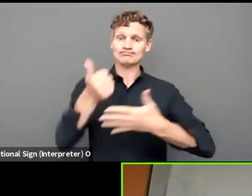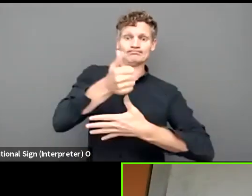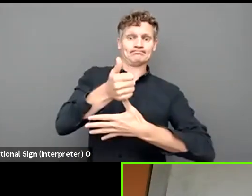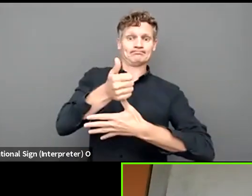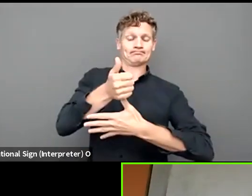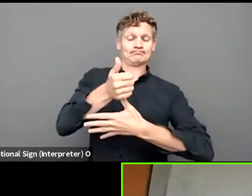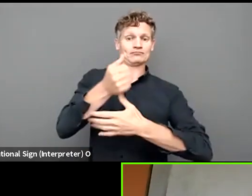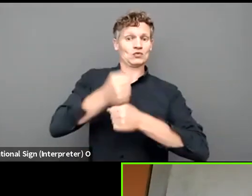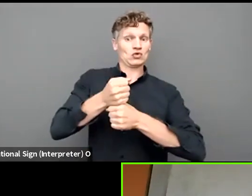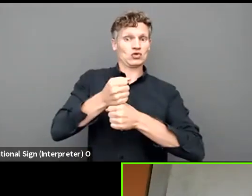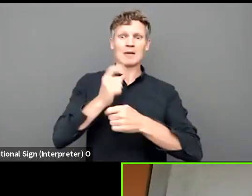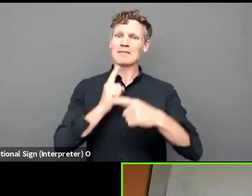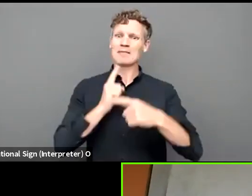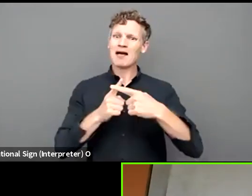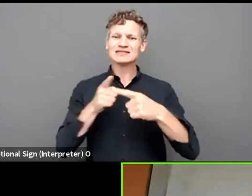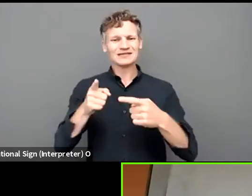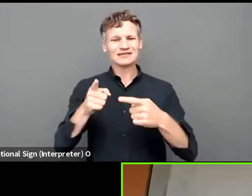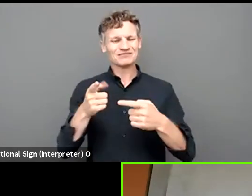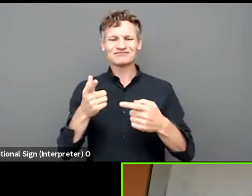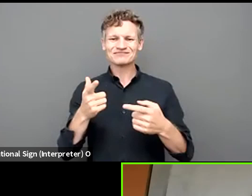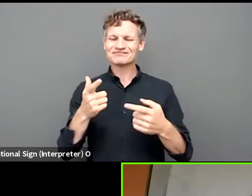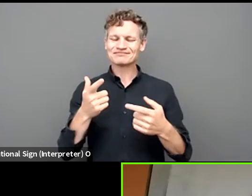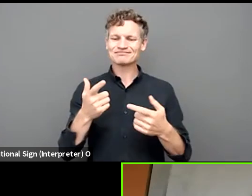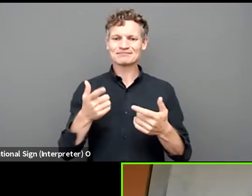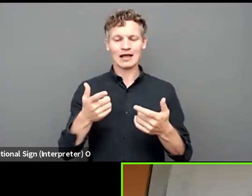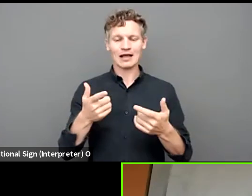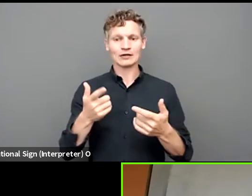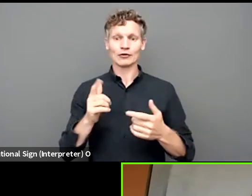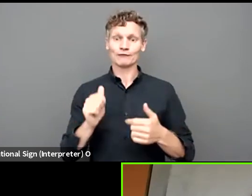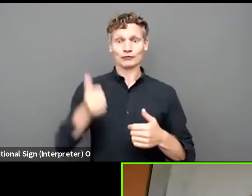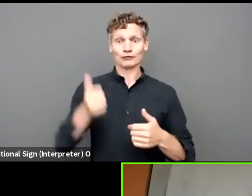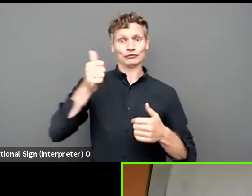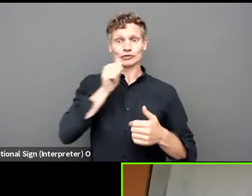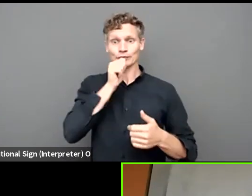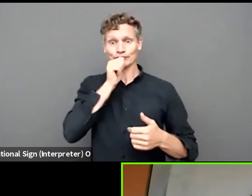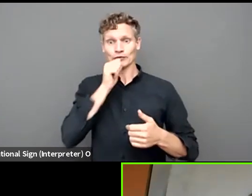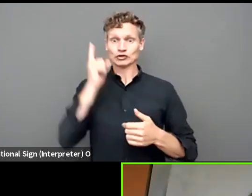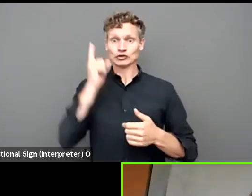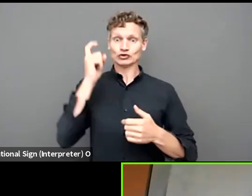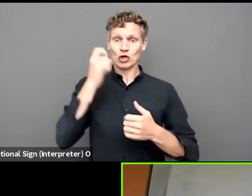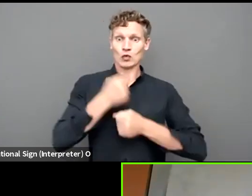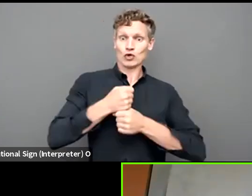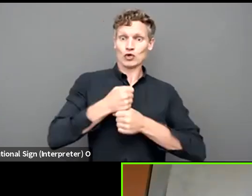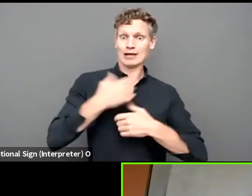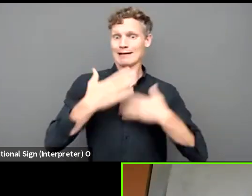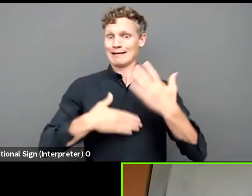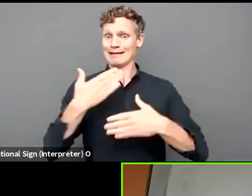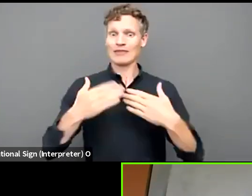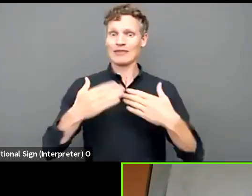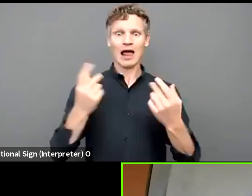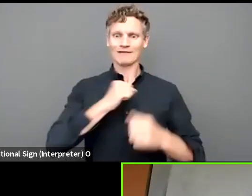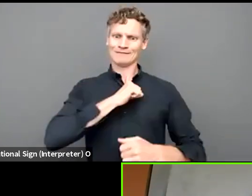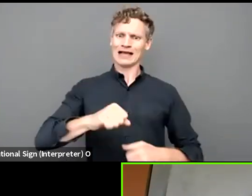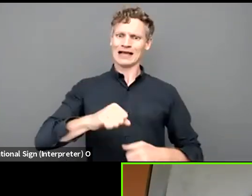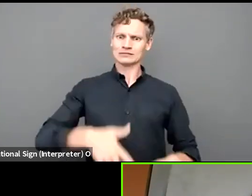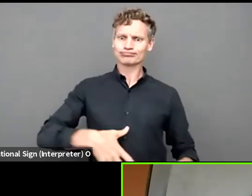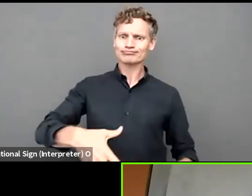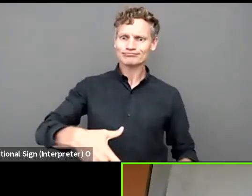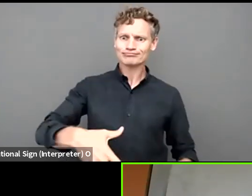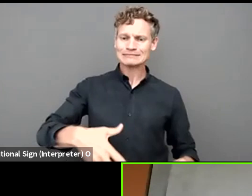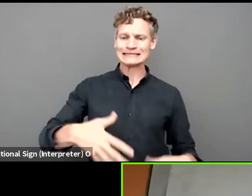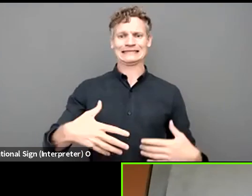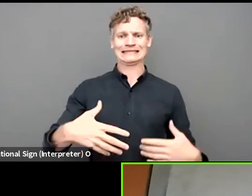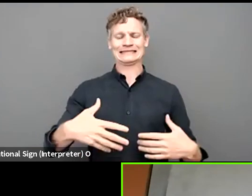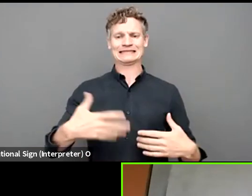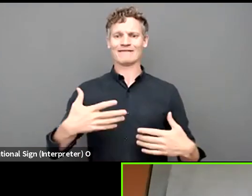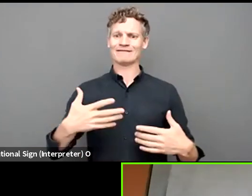when you form a family, etc. So even in quite equal Norway, we see these same tendencies, and I think we